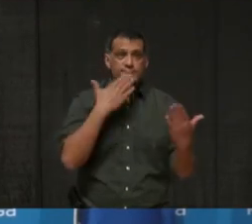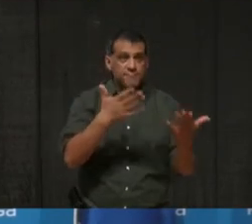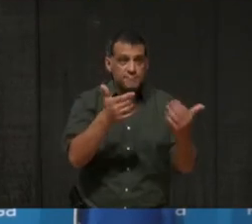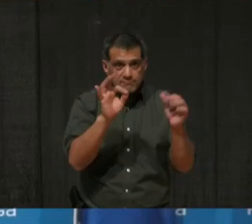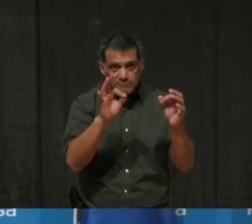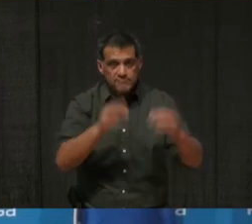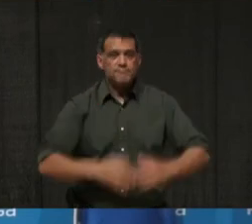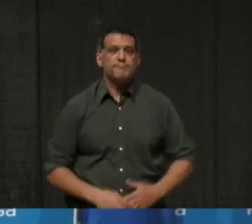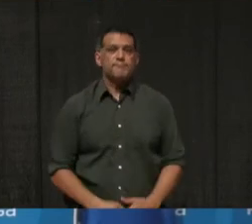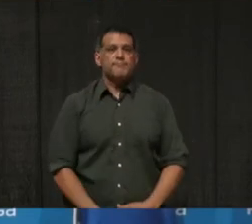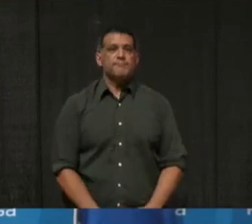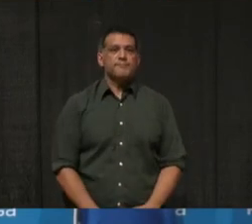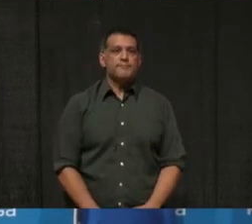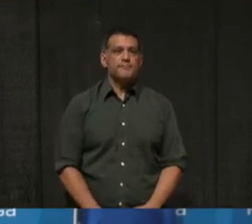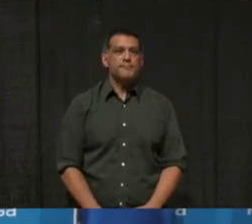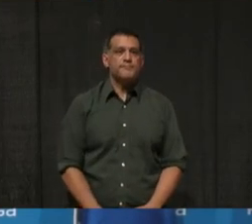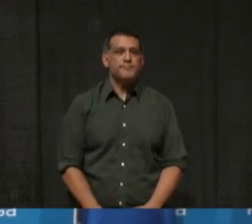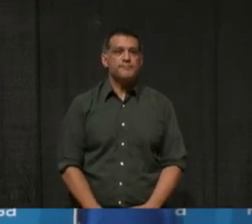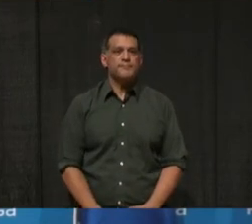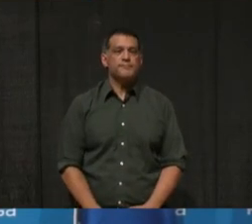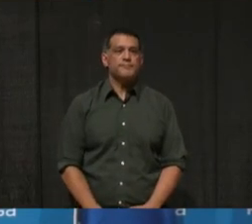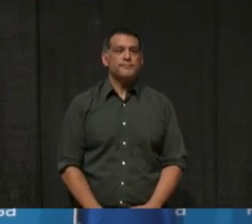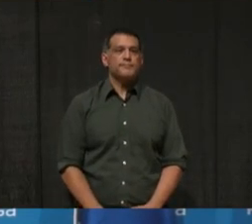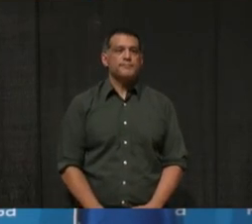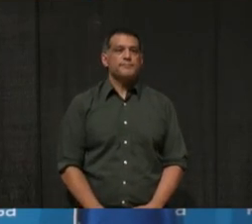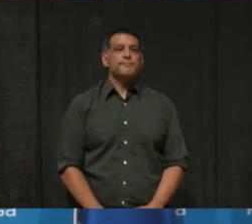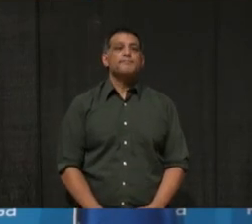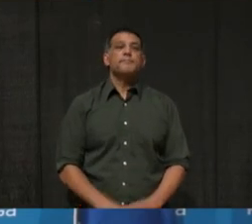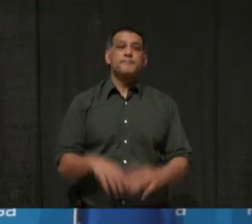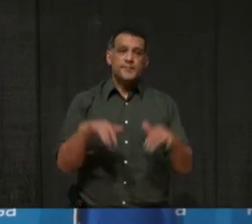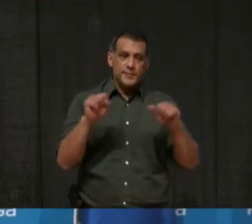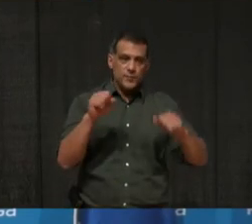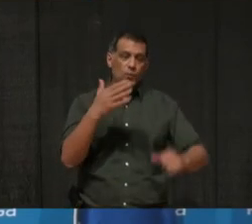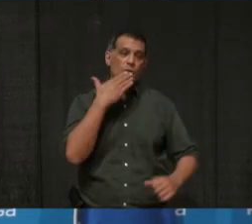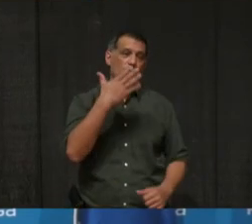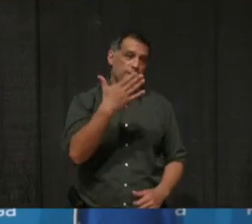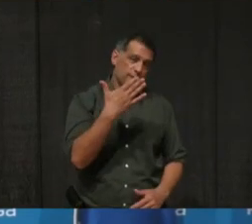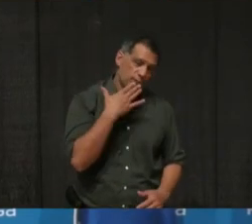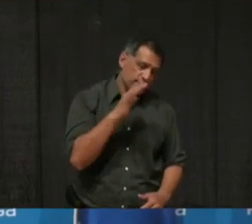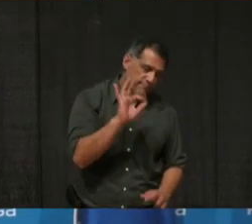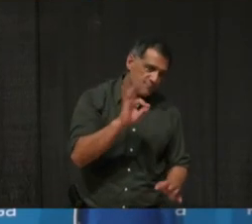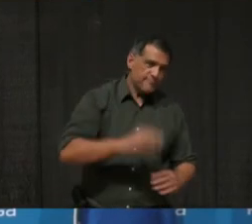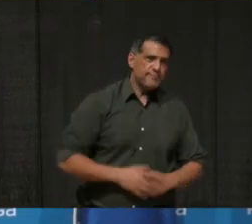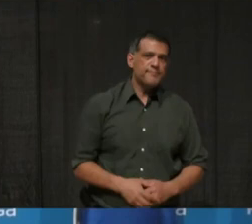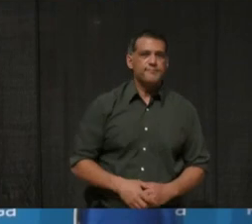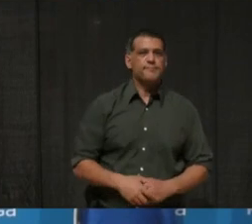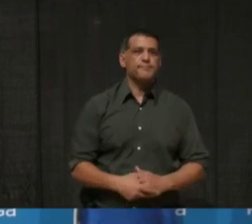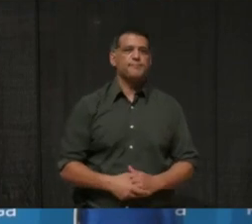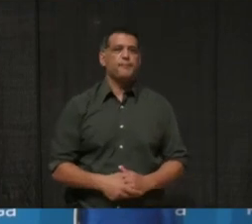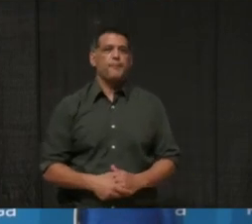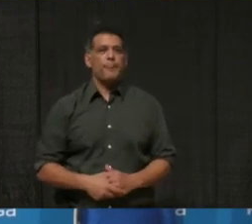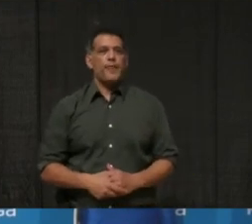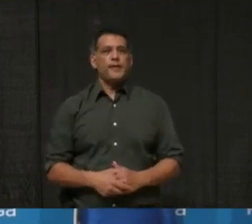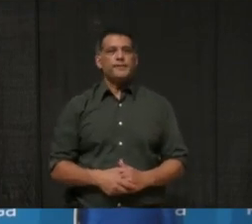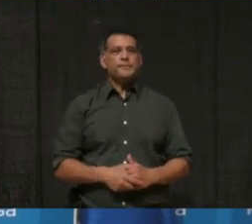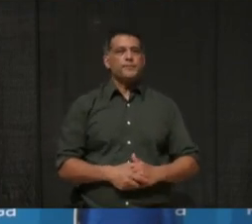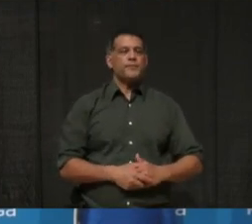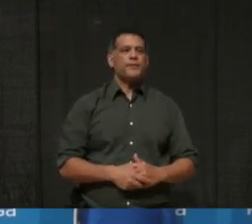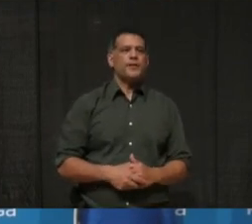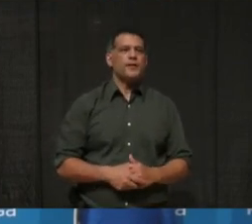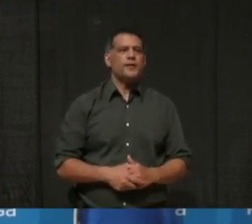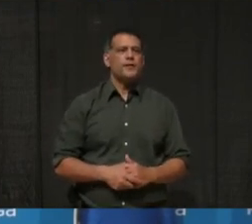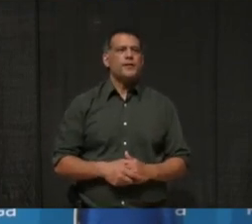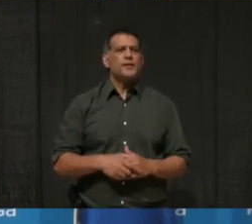too. I'm doing well. Good. There was some talk today on at Mississauga